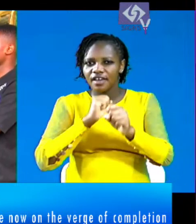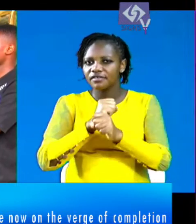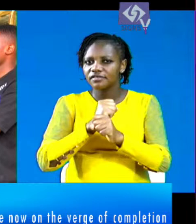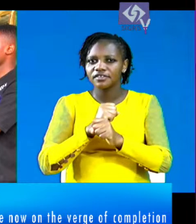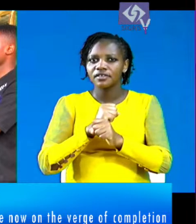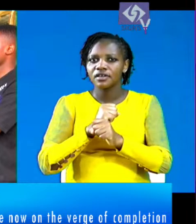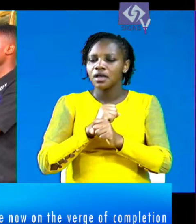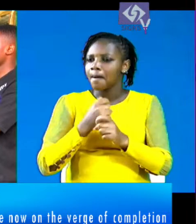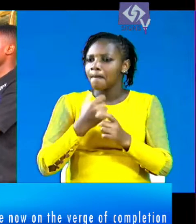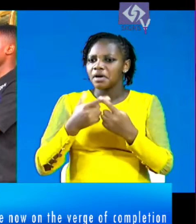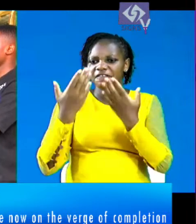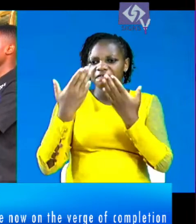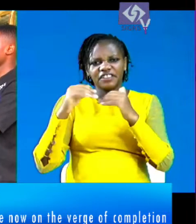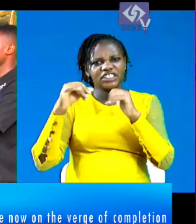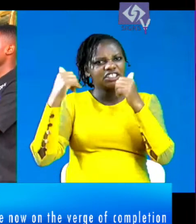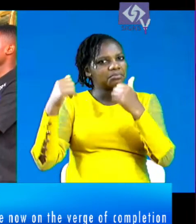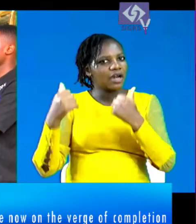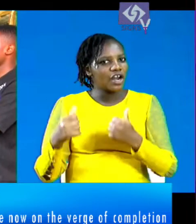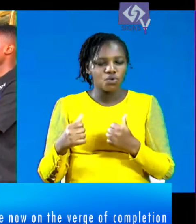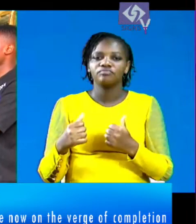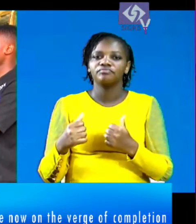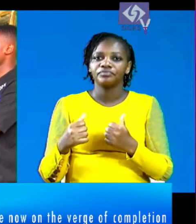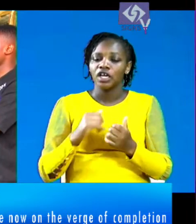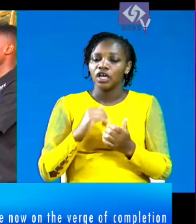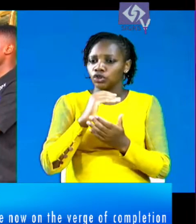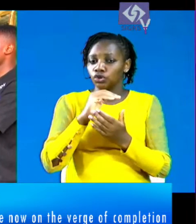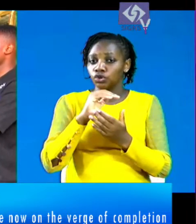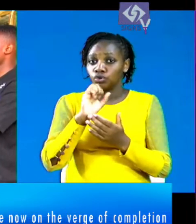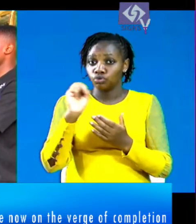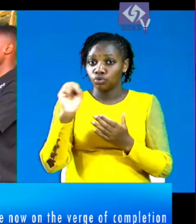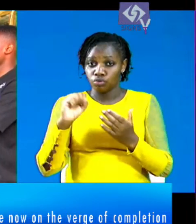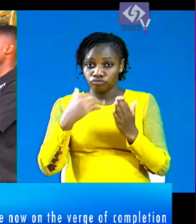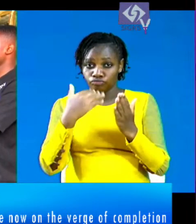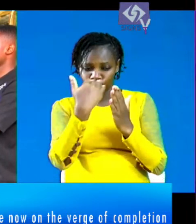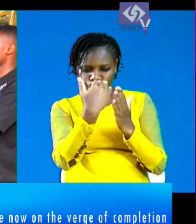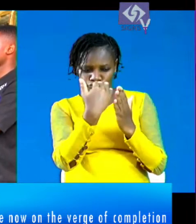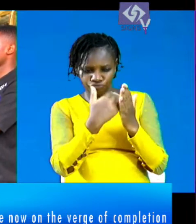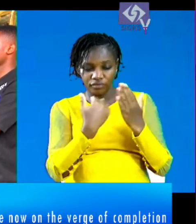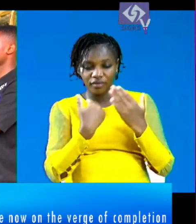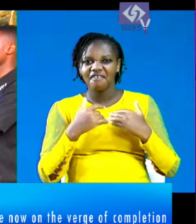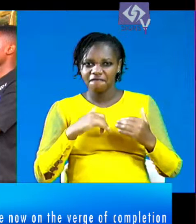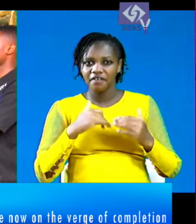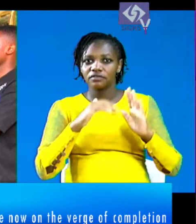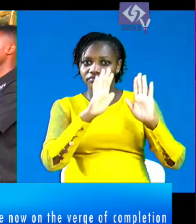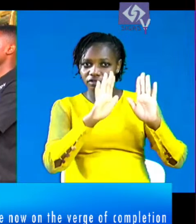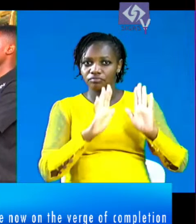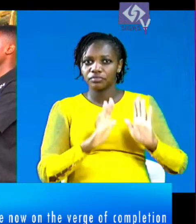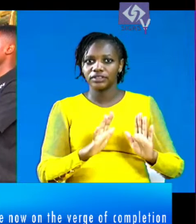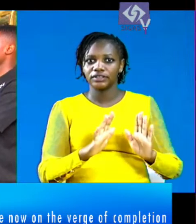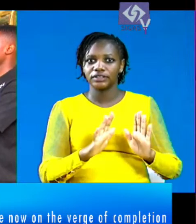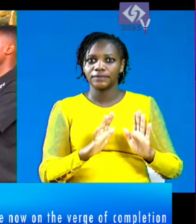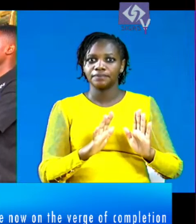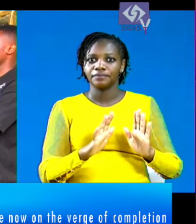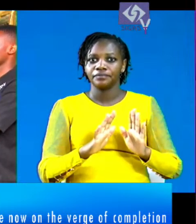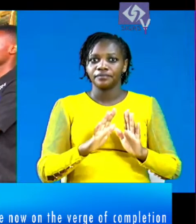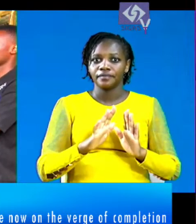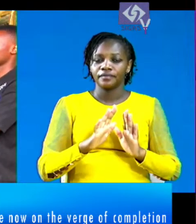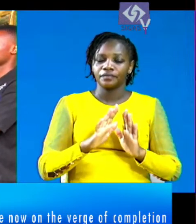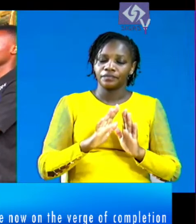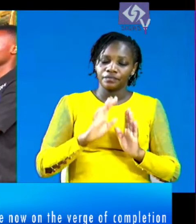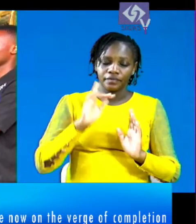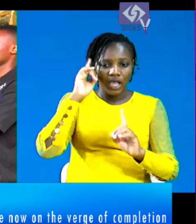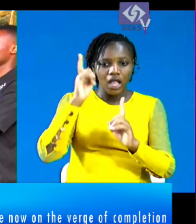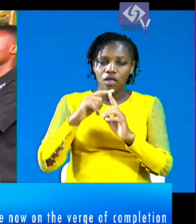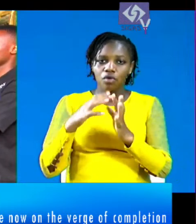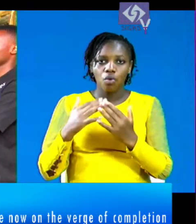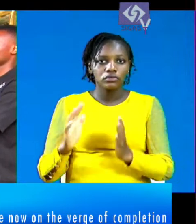not yet complete. So these are some of the projects which we thought they're important for the improvement of